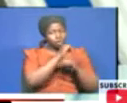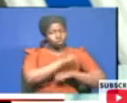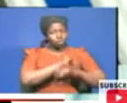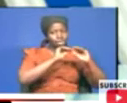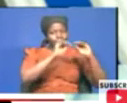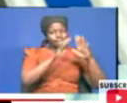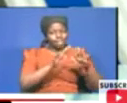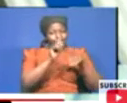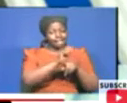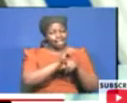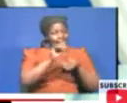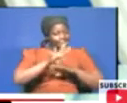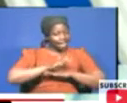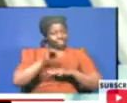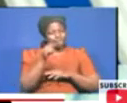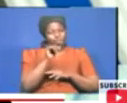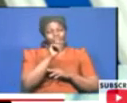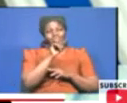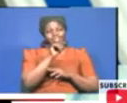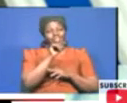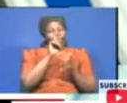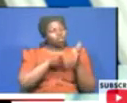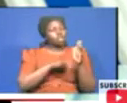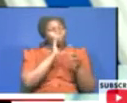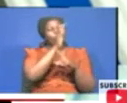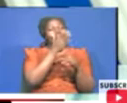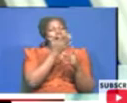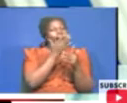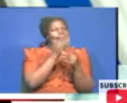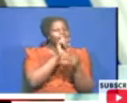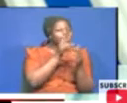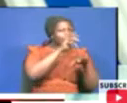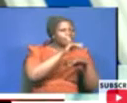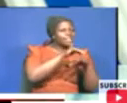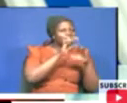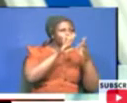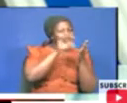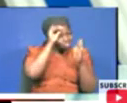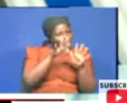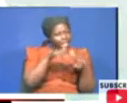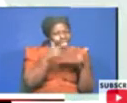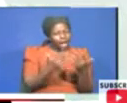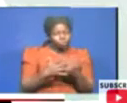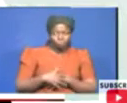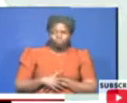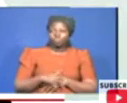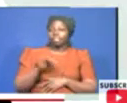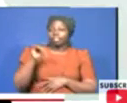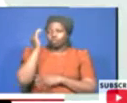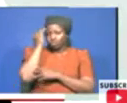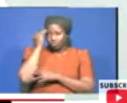trained enough, what is the implication on that on the learners? You know, this CBC has so